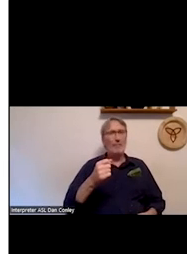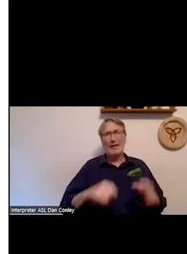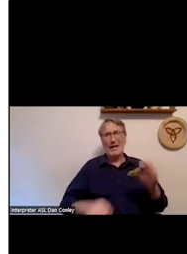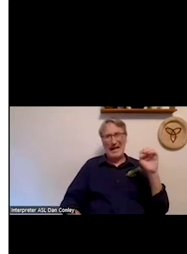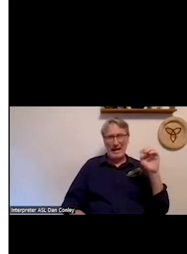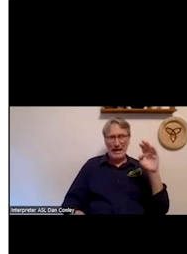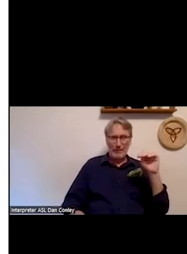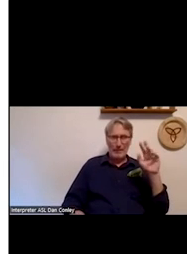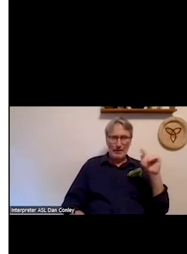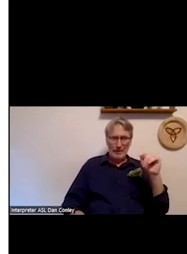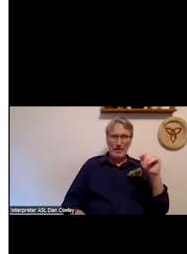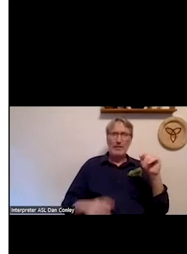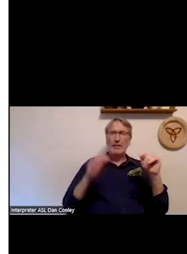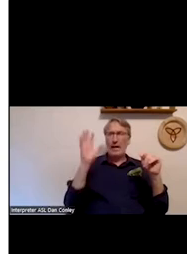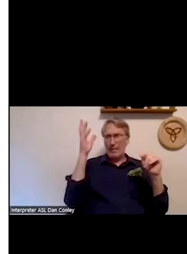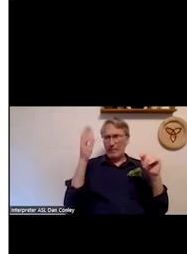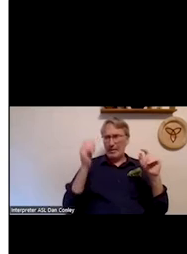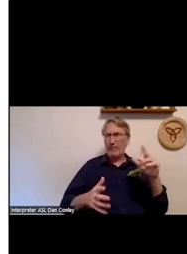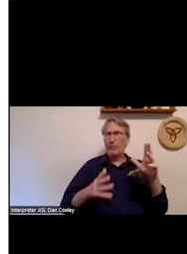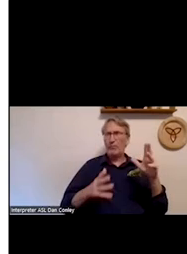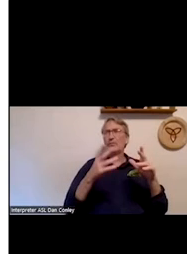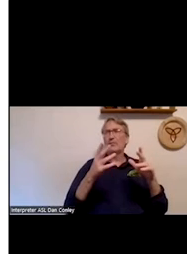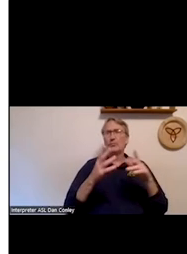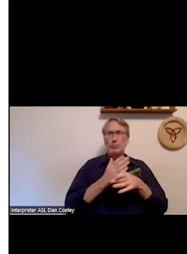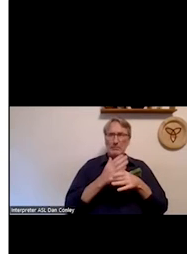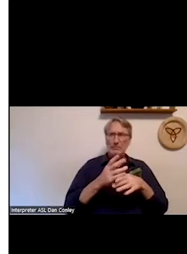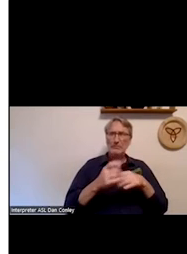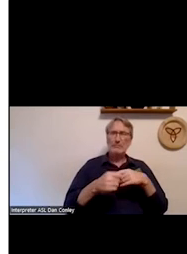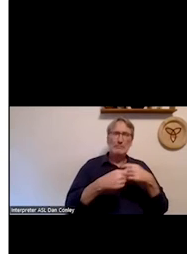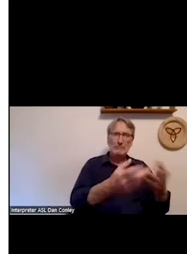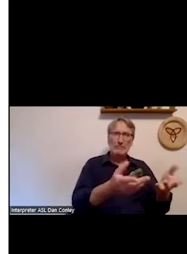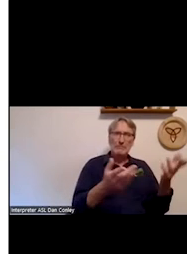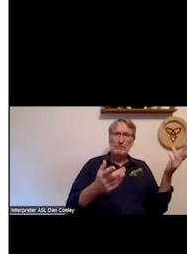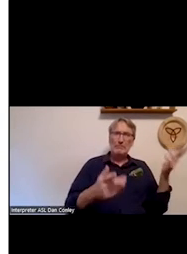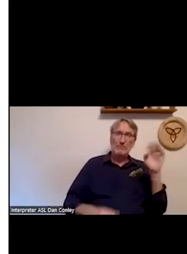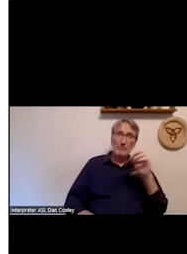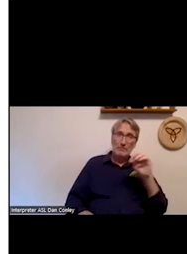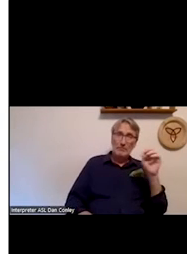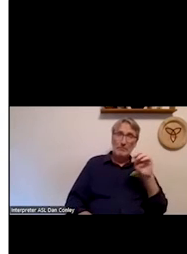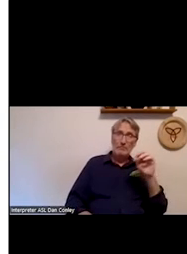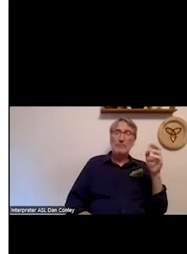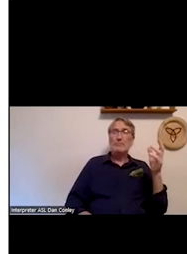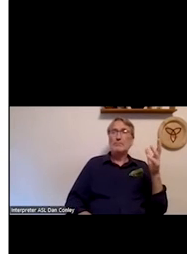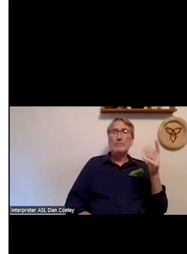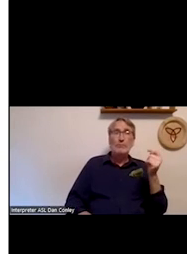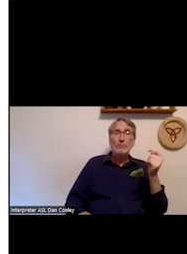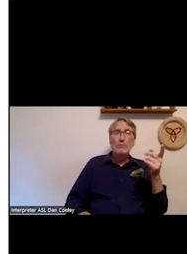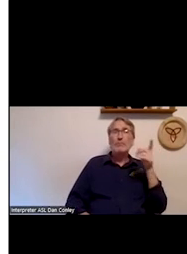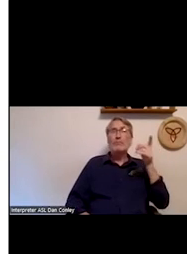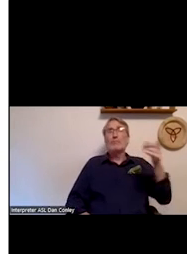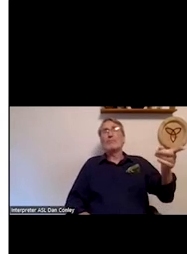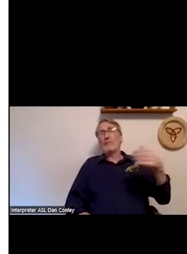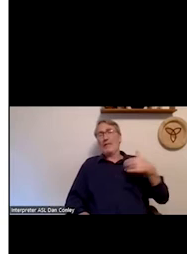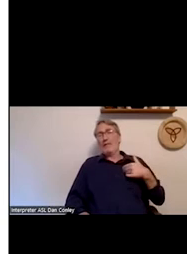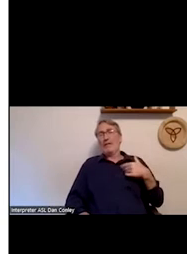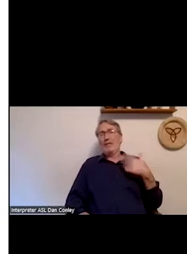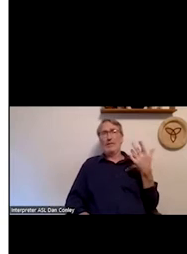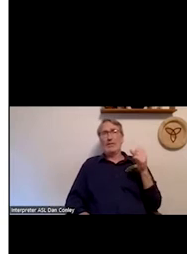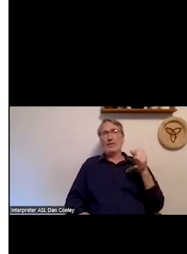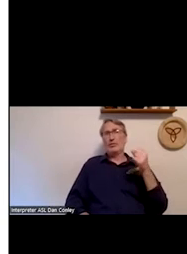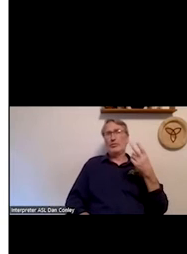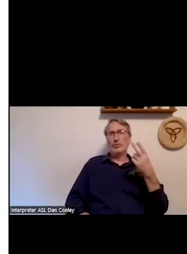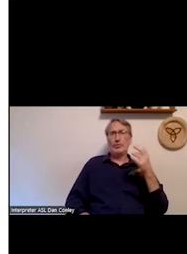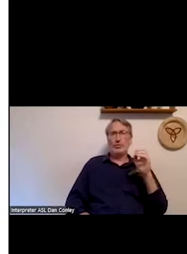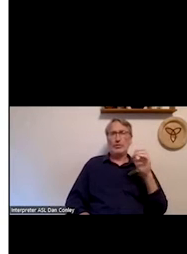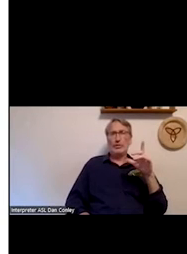first responders, to share with families with special healthcare challenges related to what they can expect at an emergency evacuation shelter, what will be